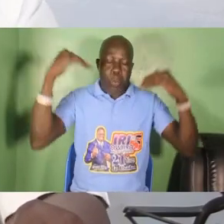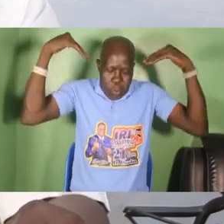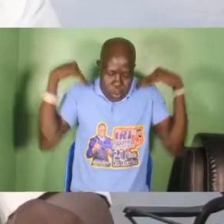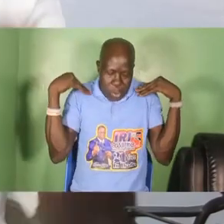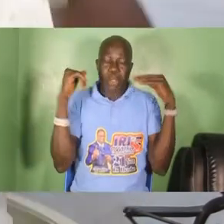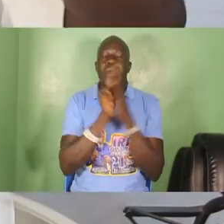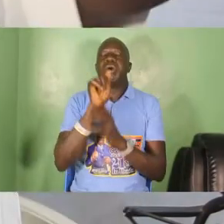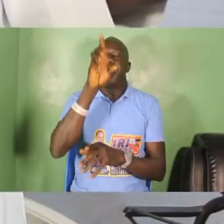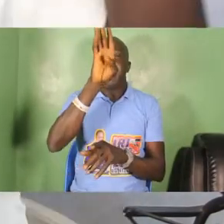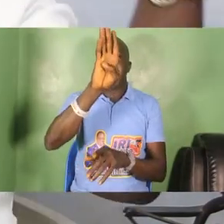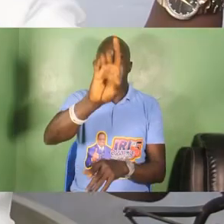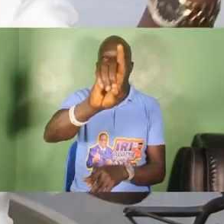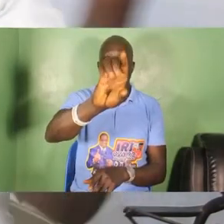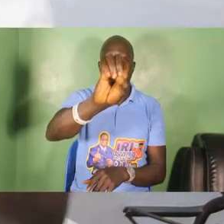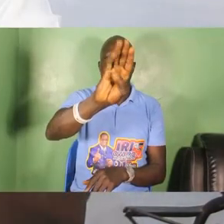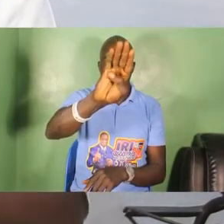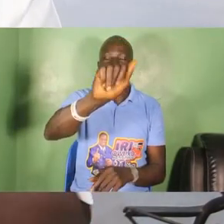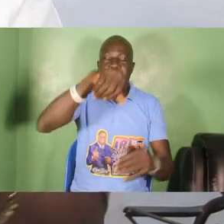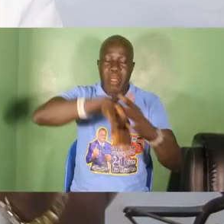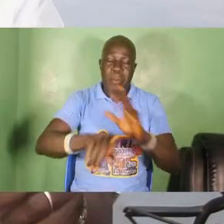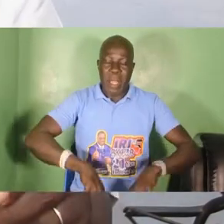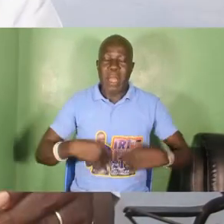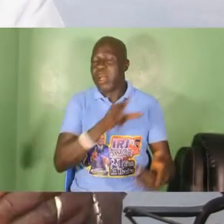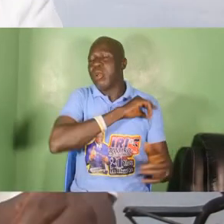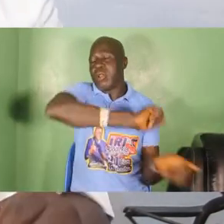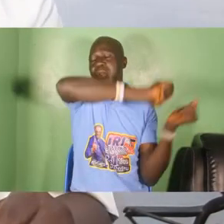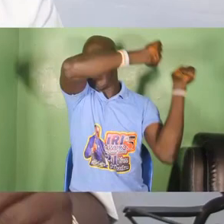no death in my life. Odu aye da. Lord, turn it away.